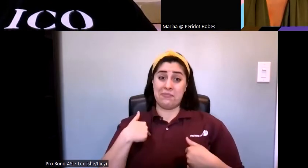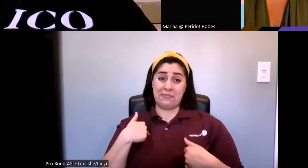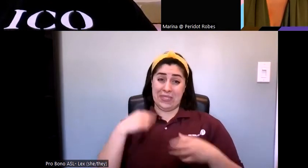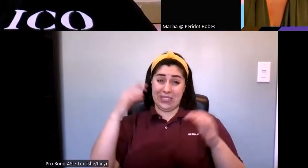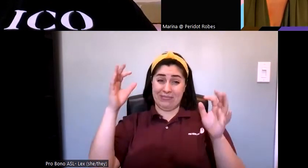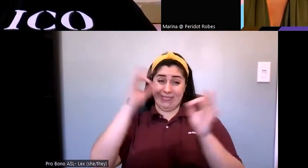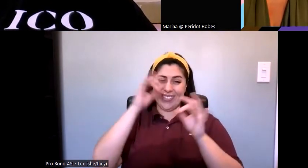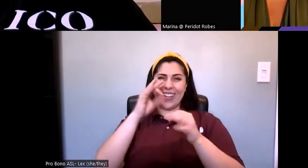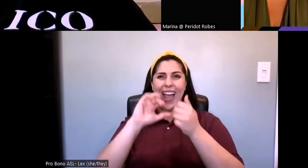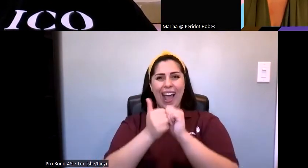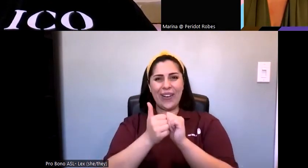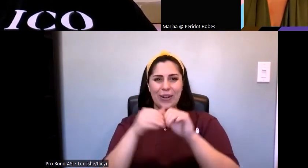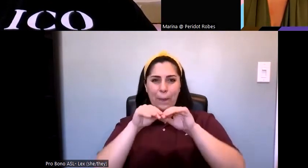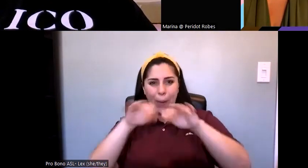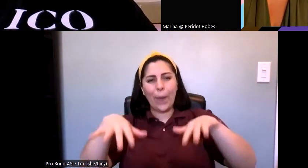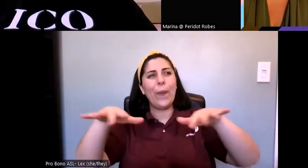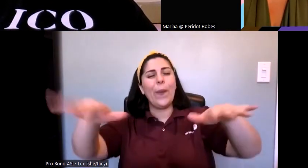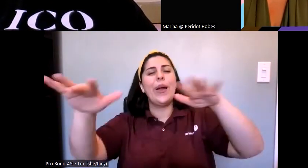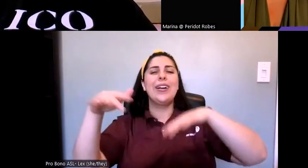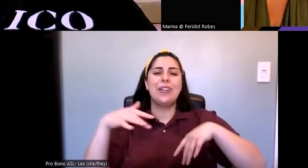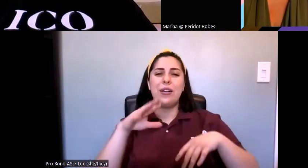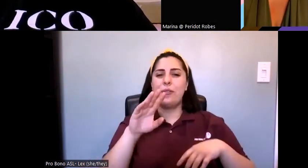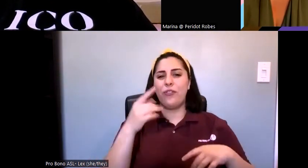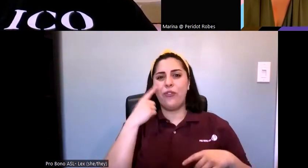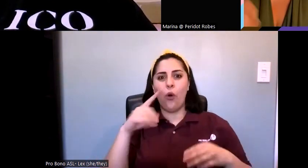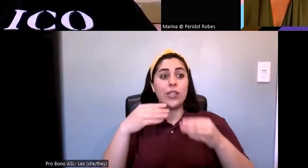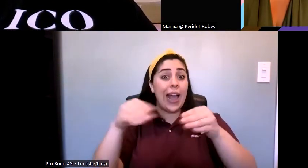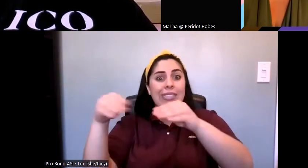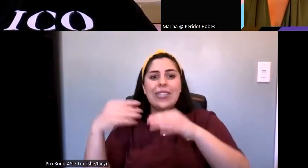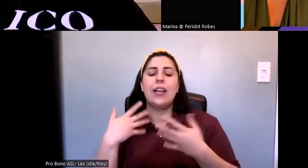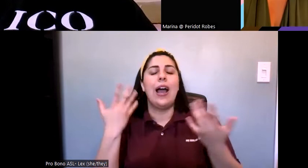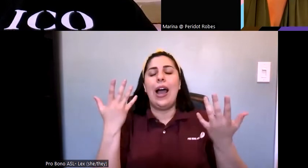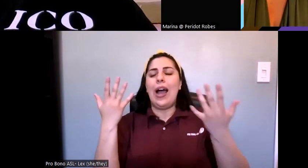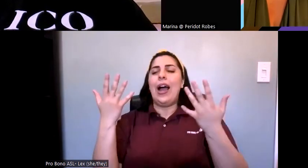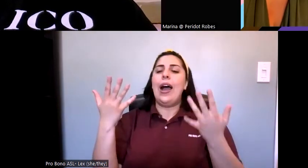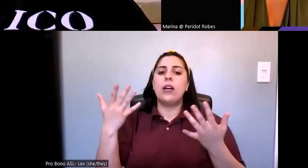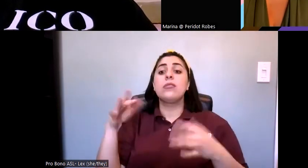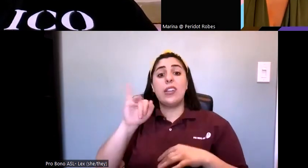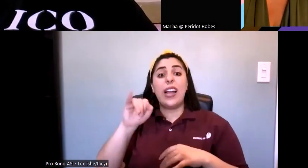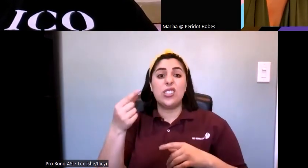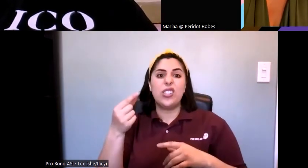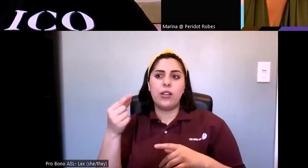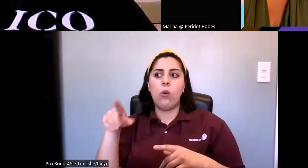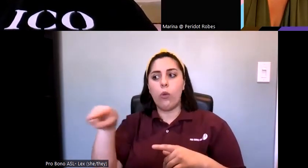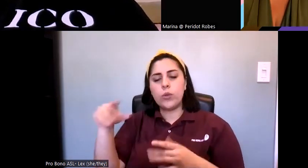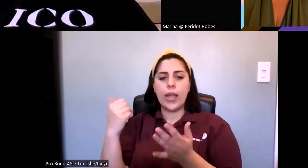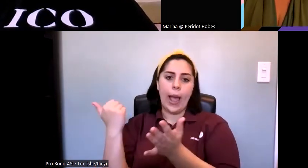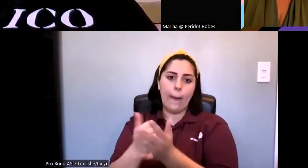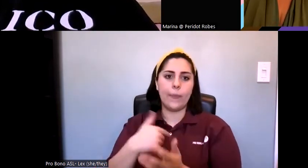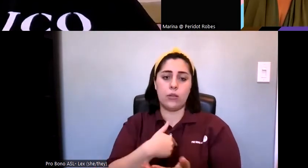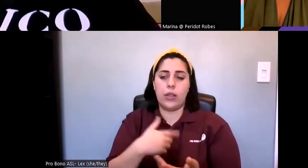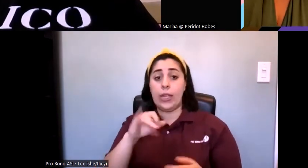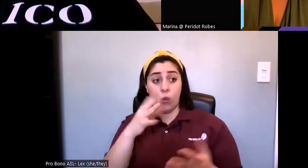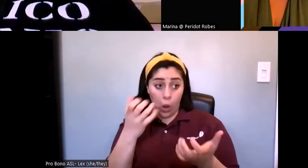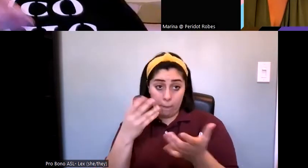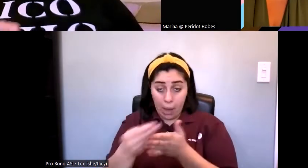these days. Like, I just don't. It's not important to me. If you want to buy me, I'm here. If not, meh, you know. Like, you